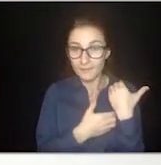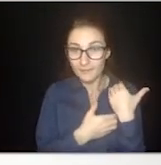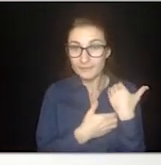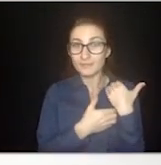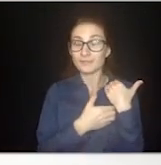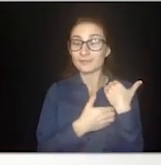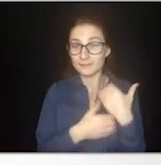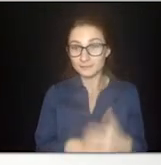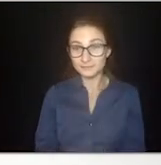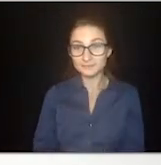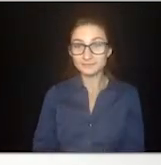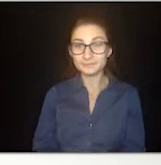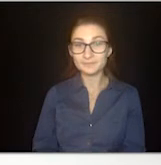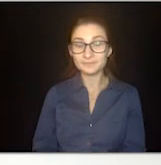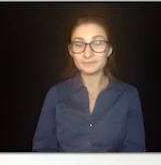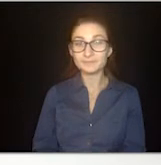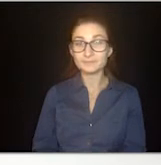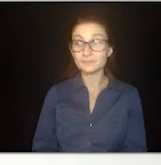for rock.